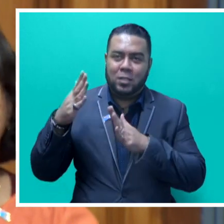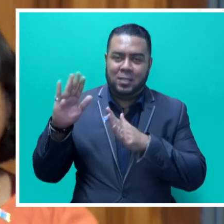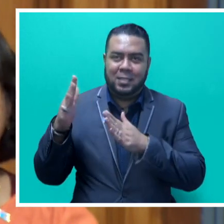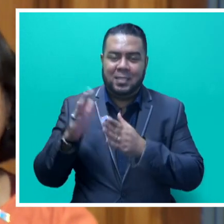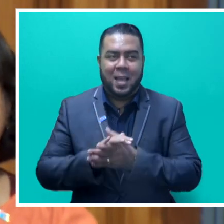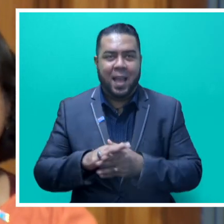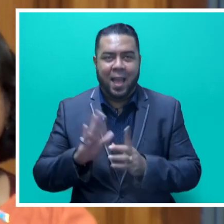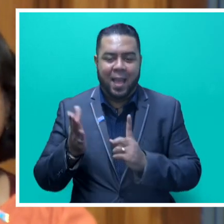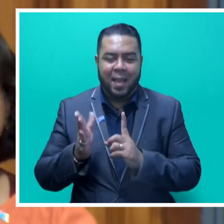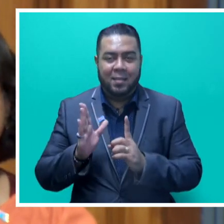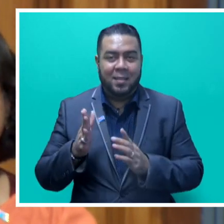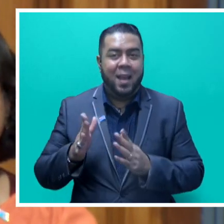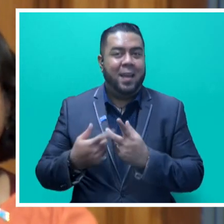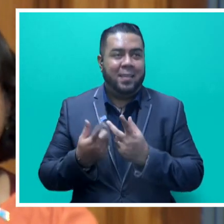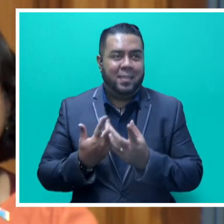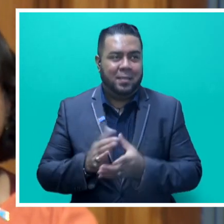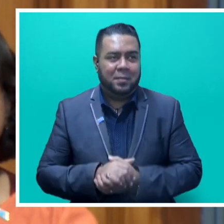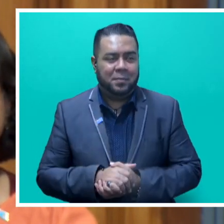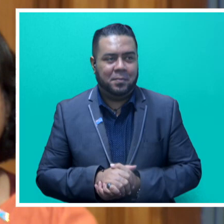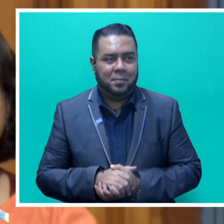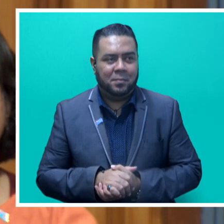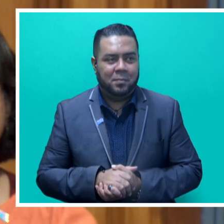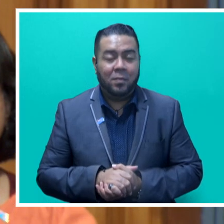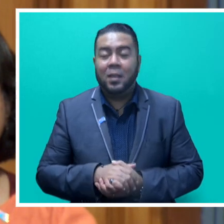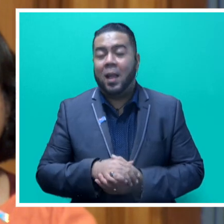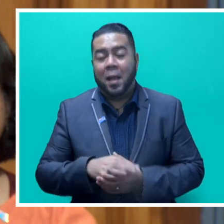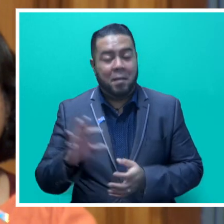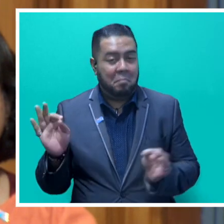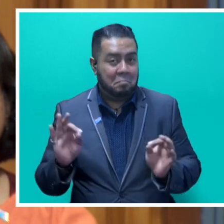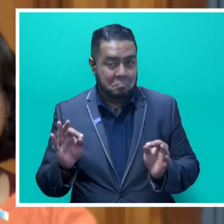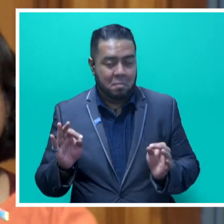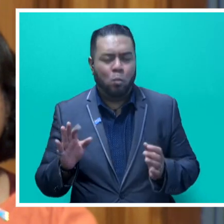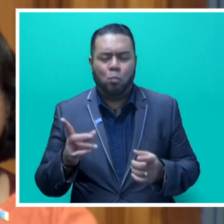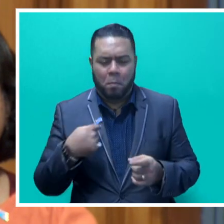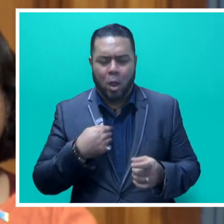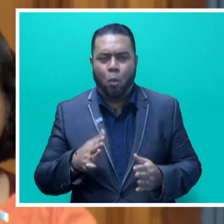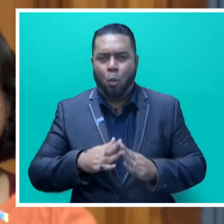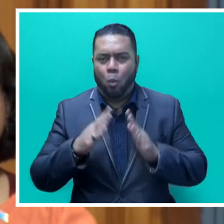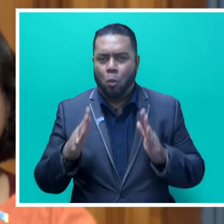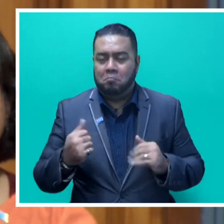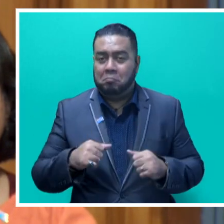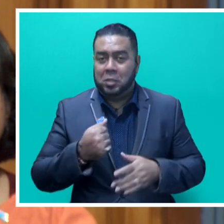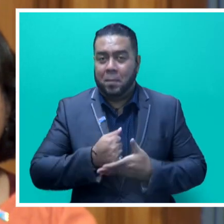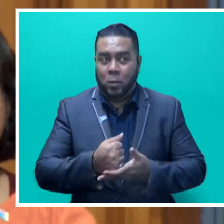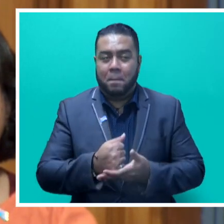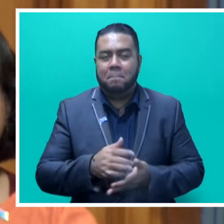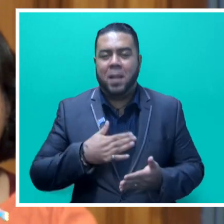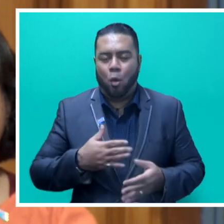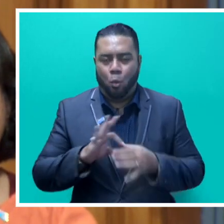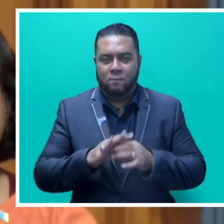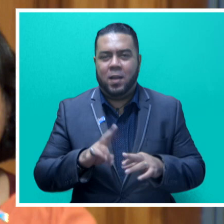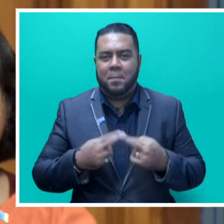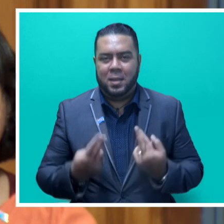something culturally considered unseemly. Nonetheless, the home base of my support is none other than that of my own